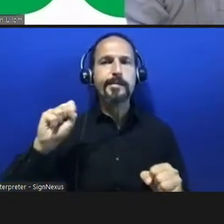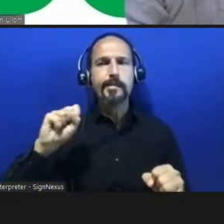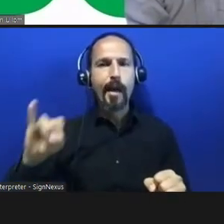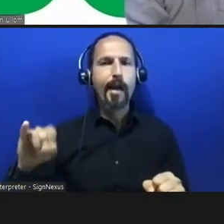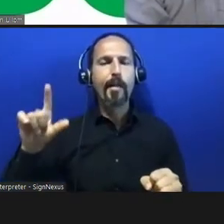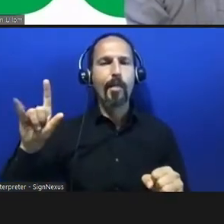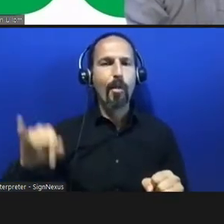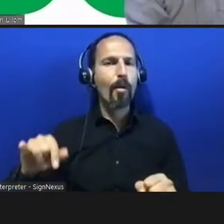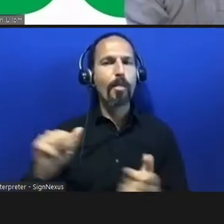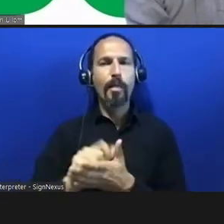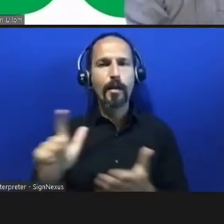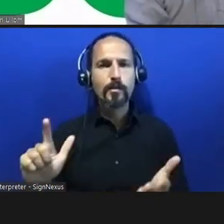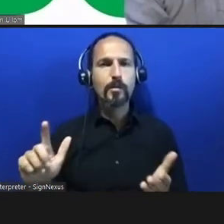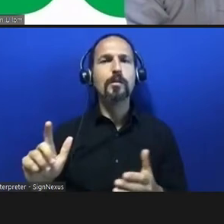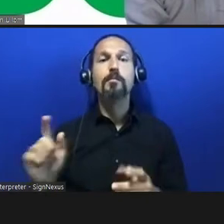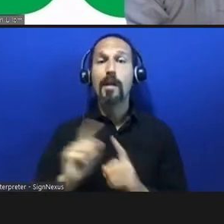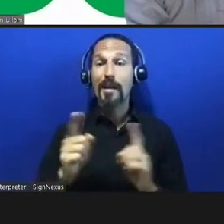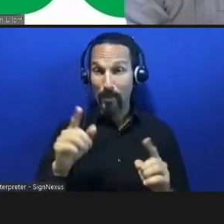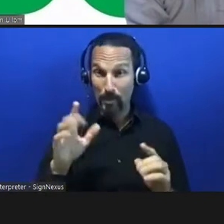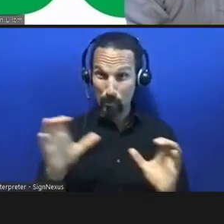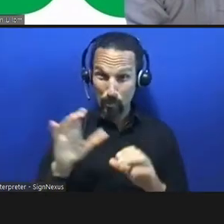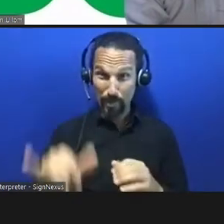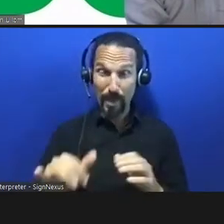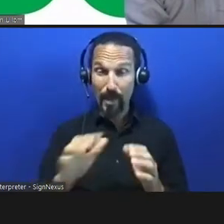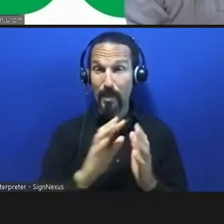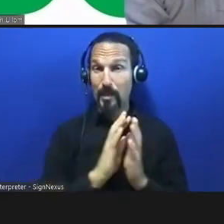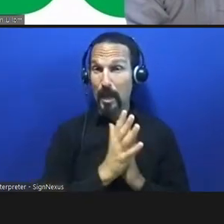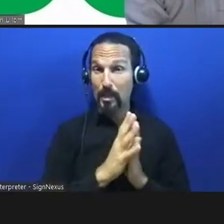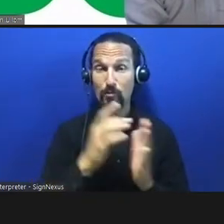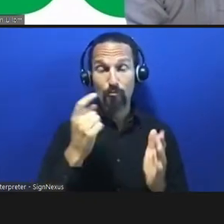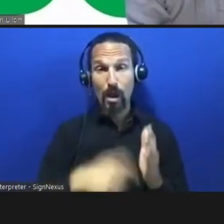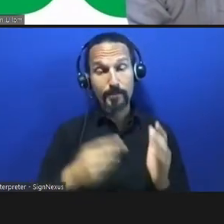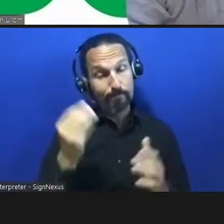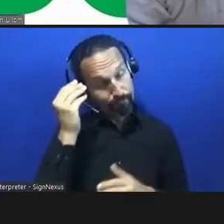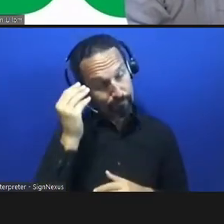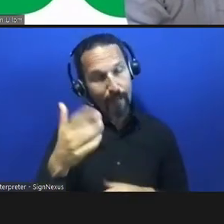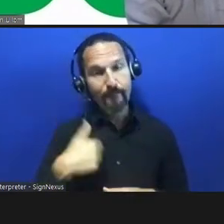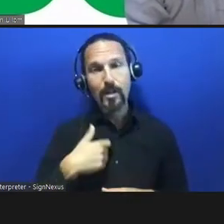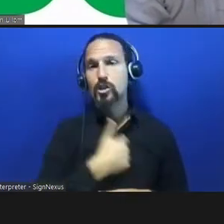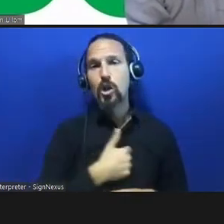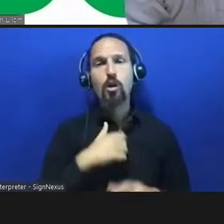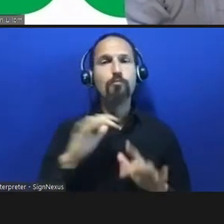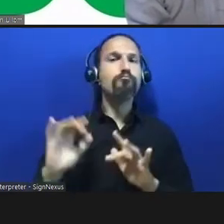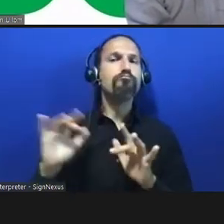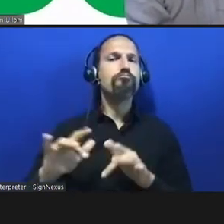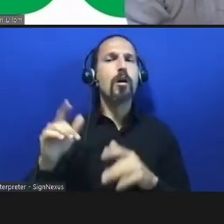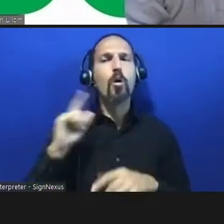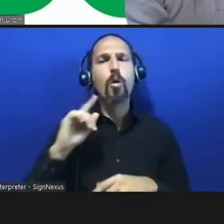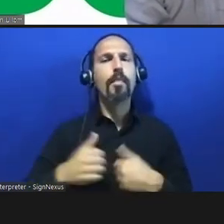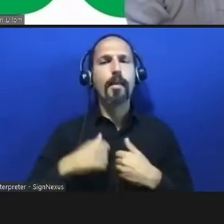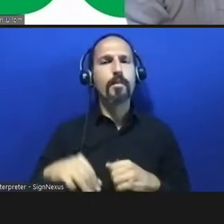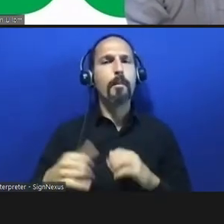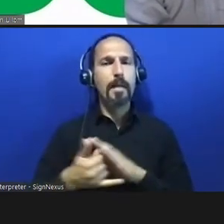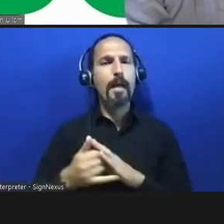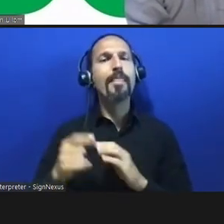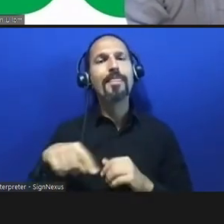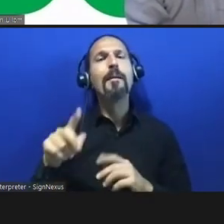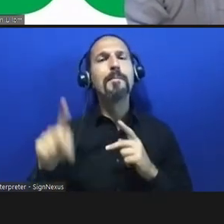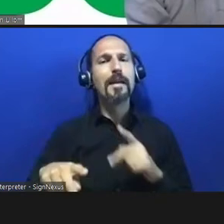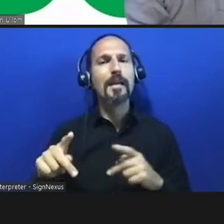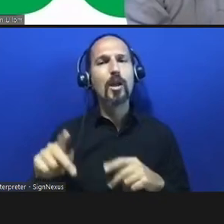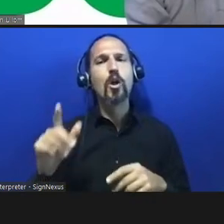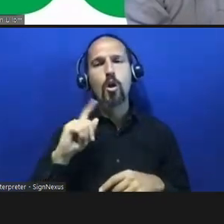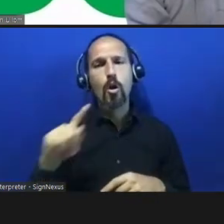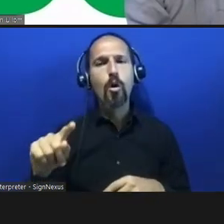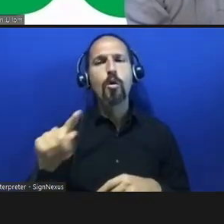that's about it but if you do the congestions I'll say one thing I you know I feel sorry for the people who live in Manhattan because I think these are the people that's actually